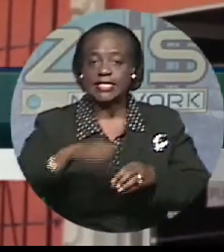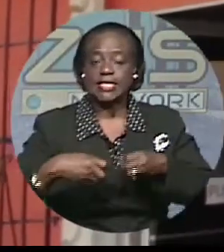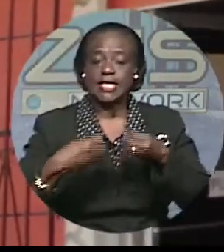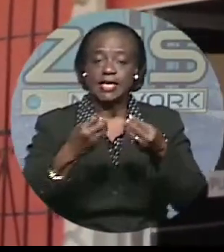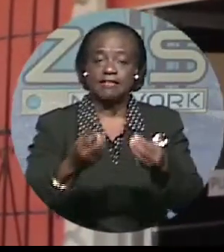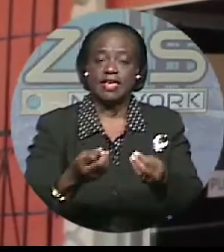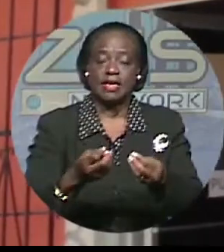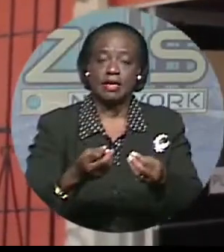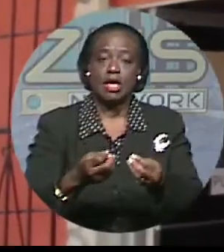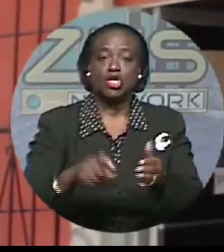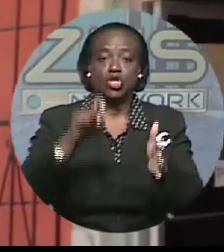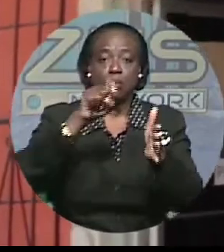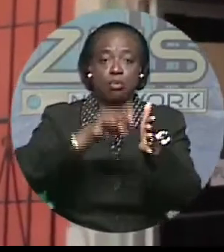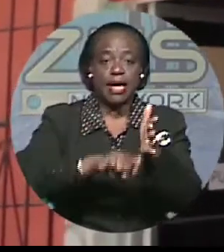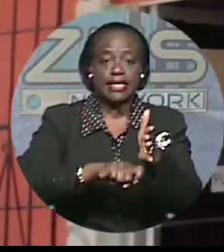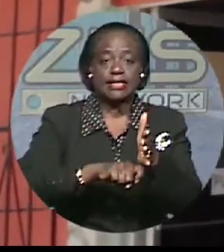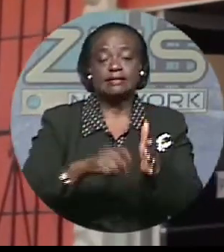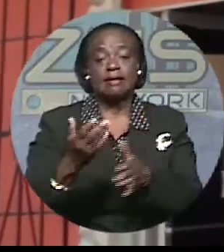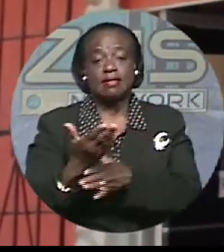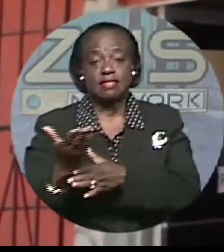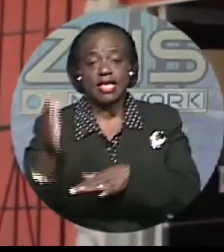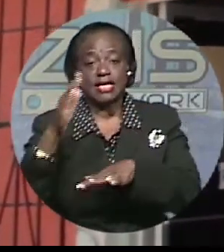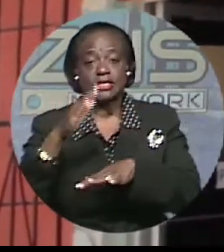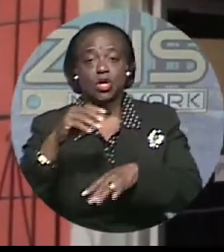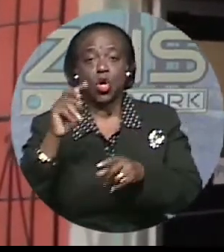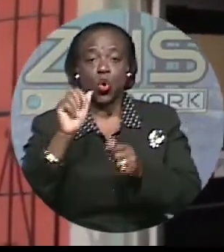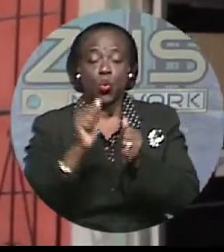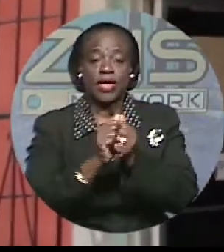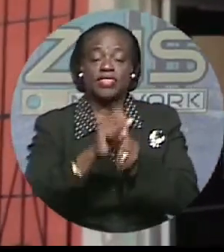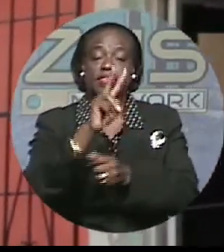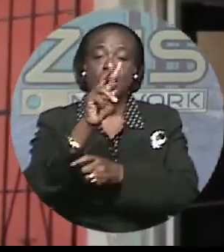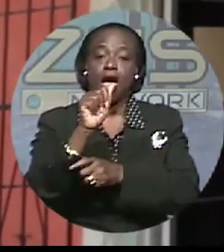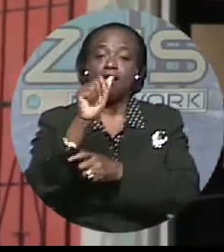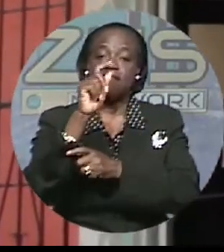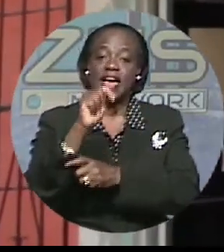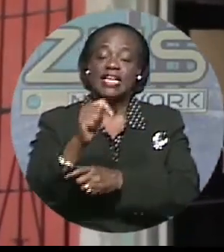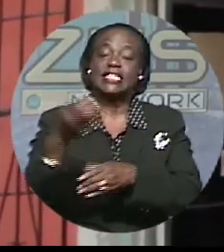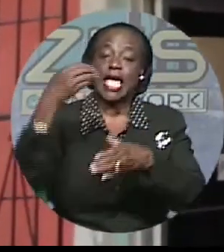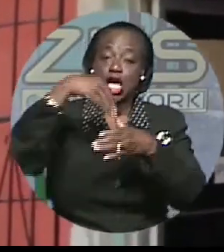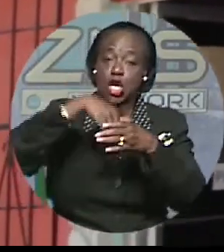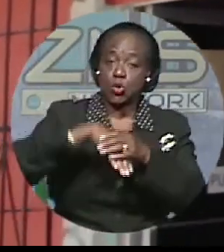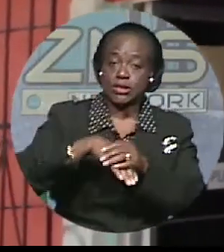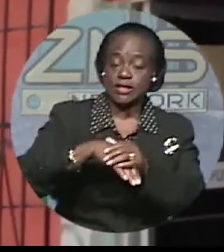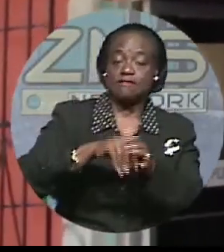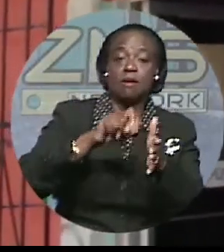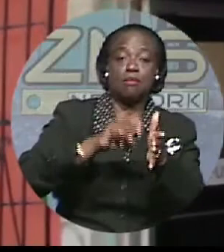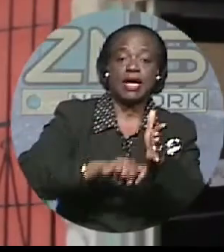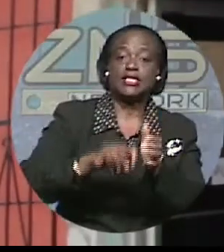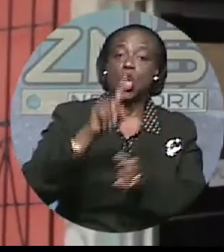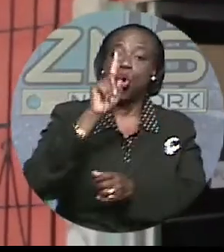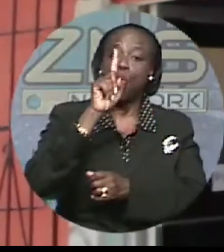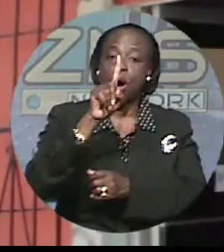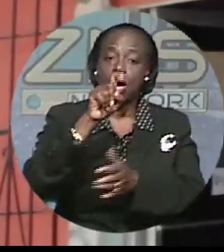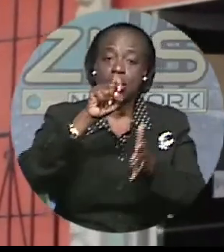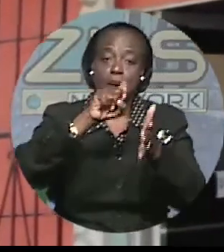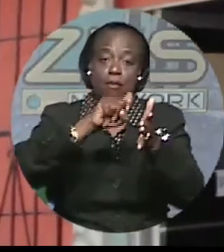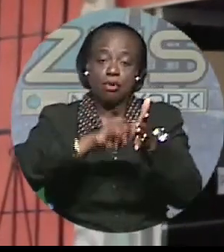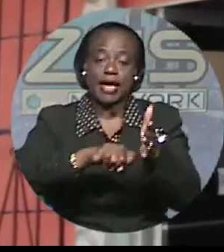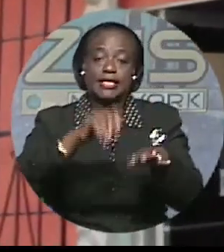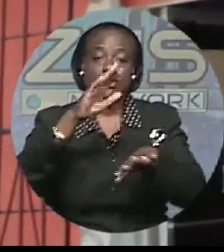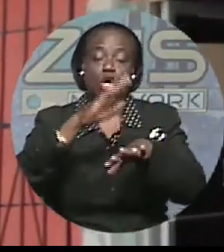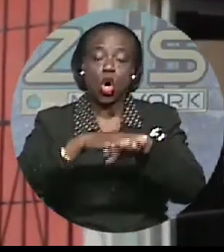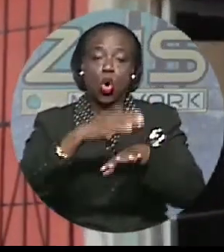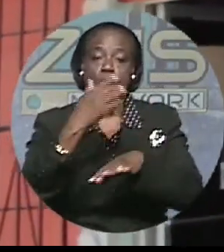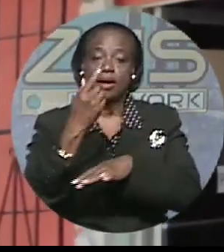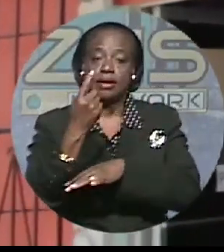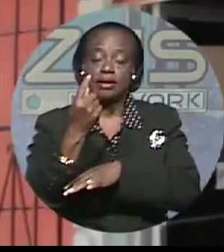to price the item with what inclusive price? One price on the